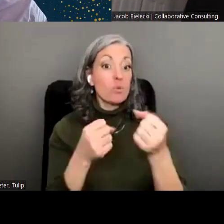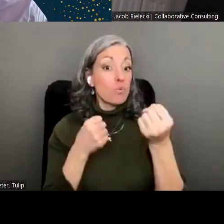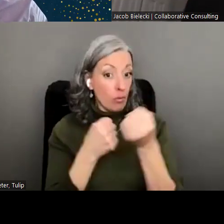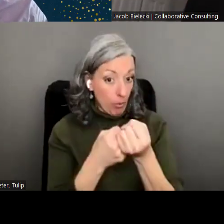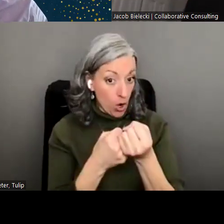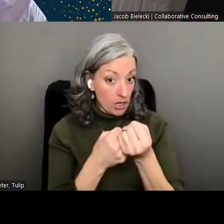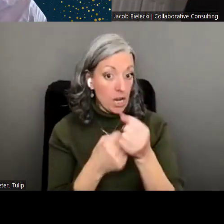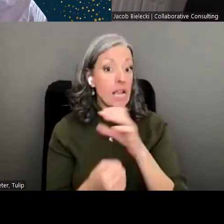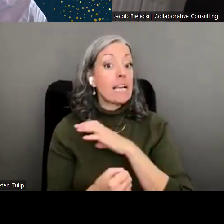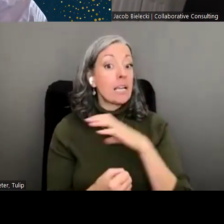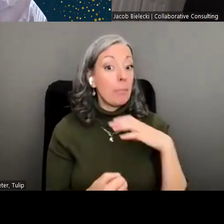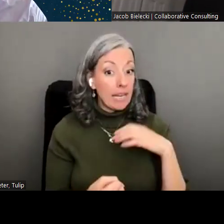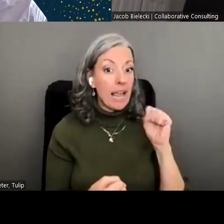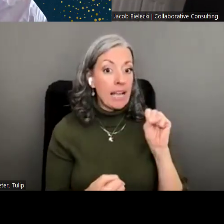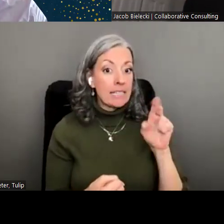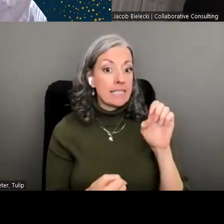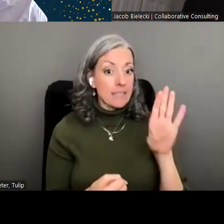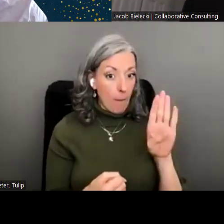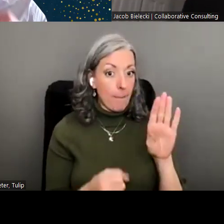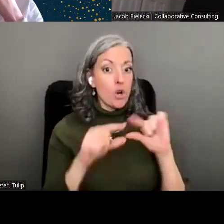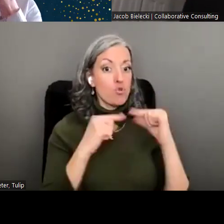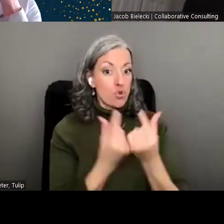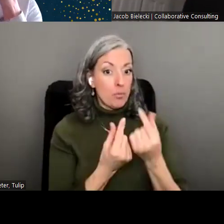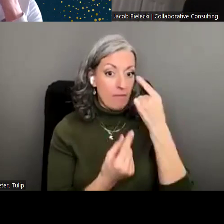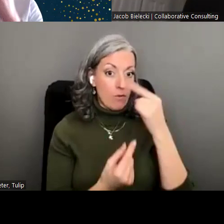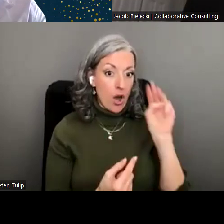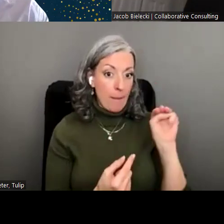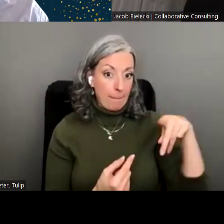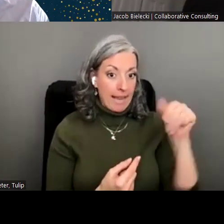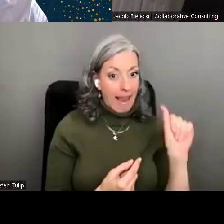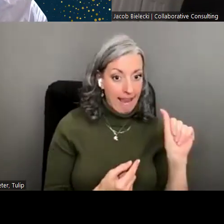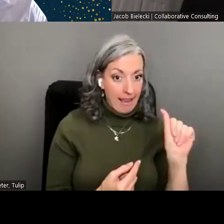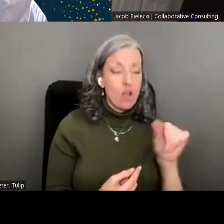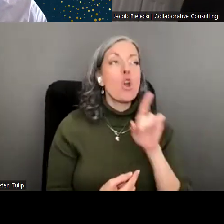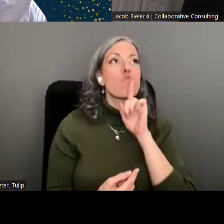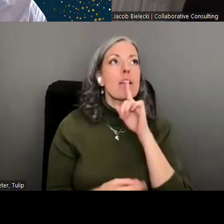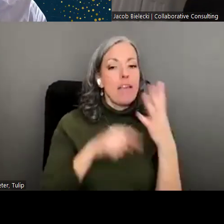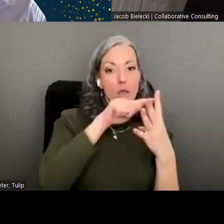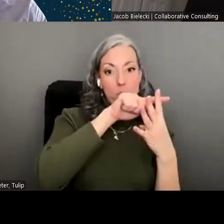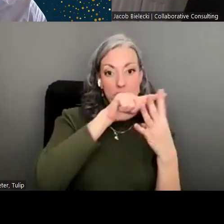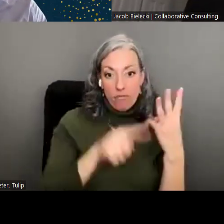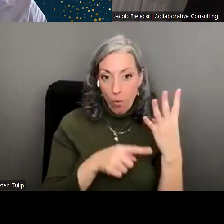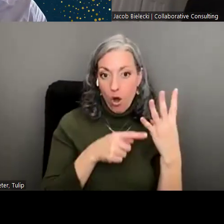was a subgroup of the master plan for aging, where there were really 4 components: